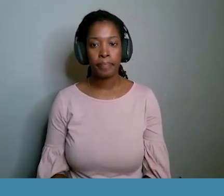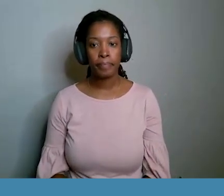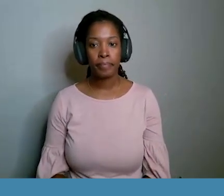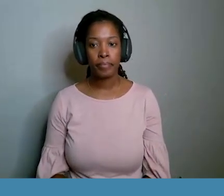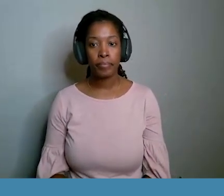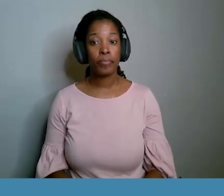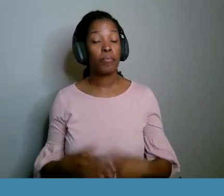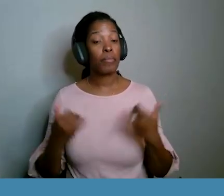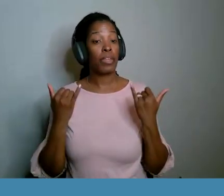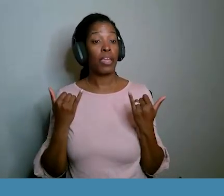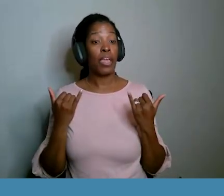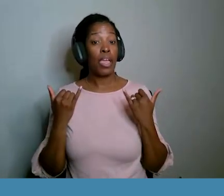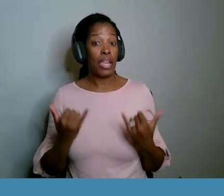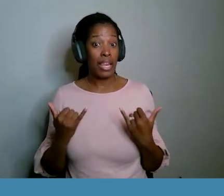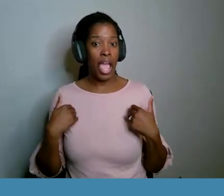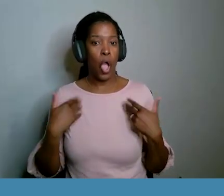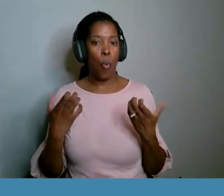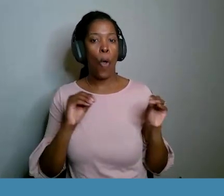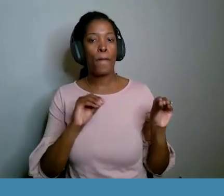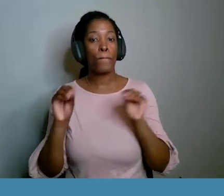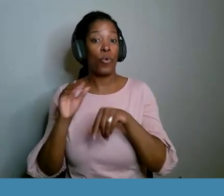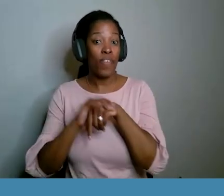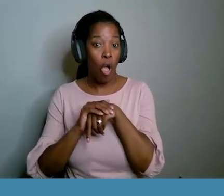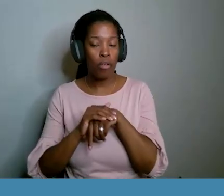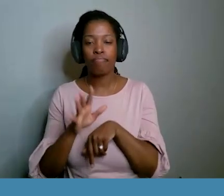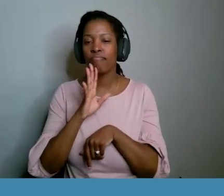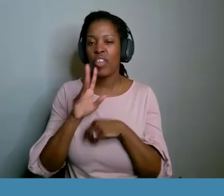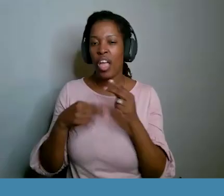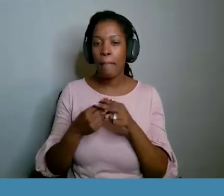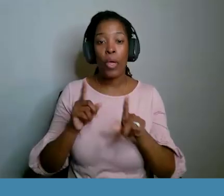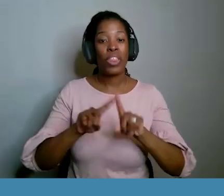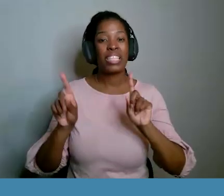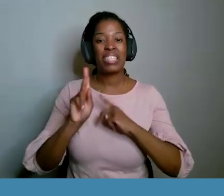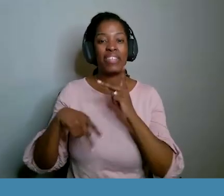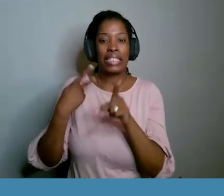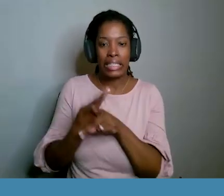So now I want to move on to talking about the different types